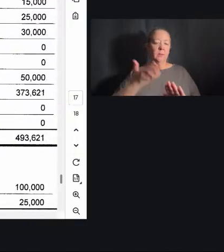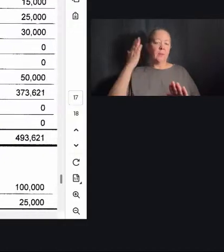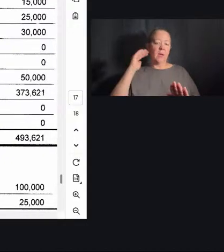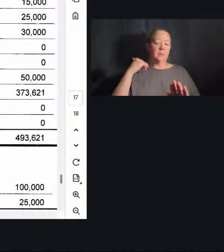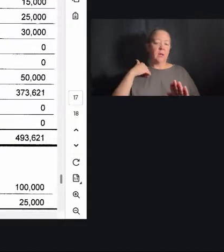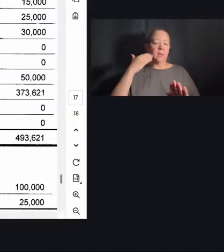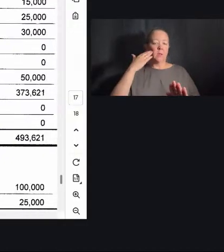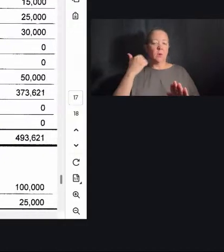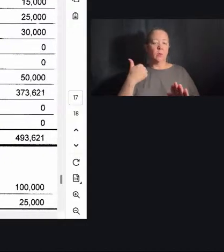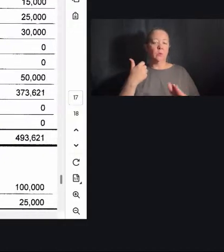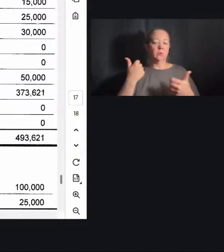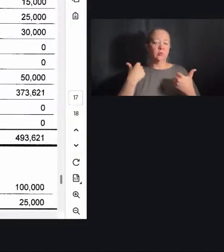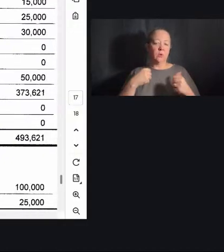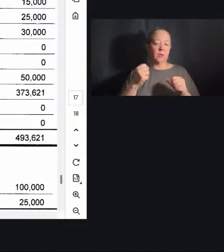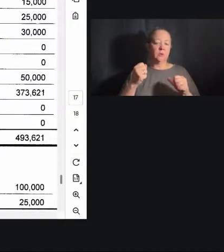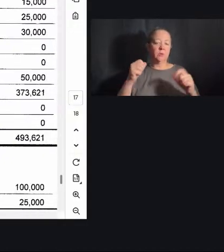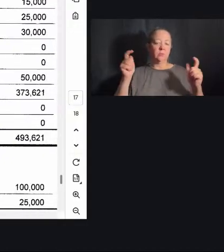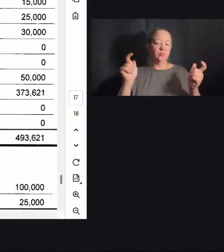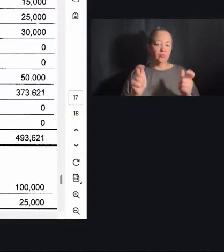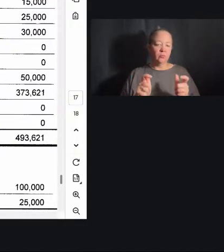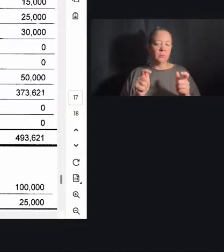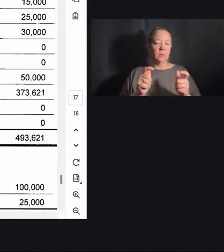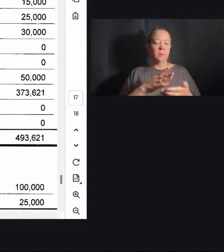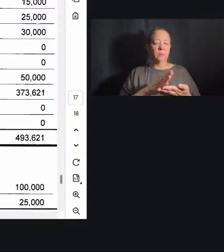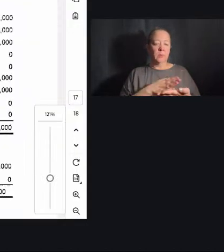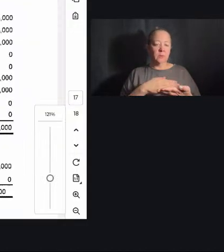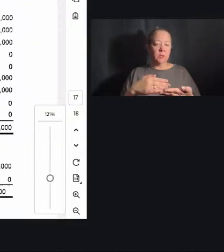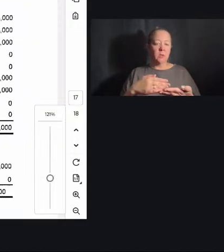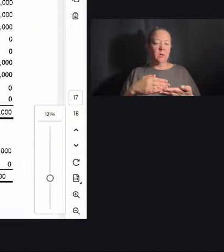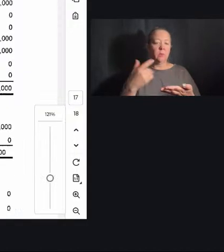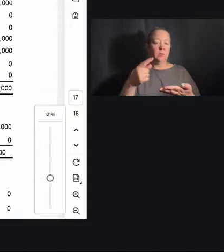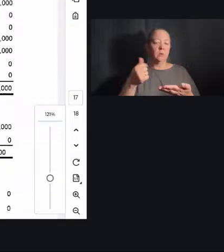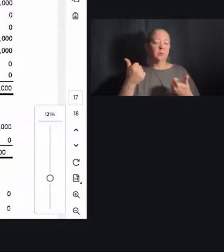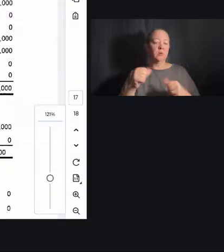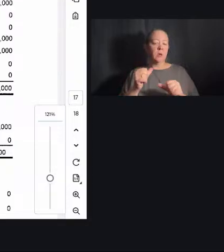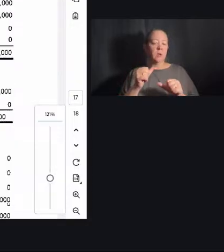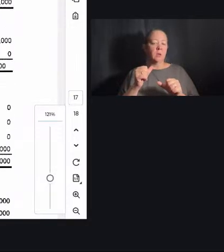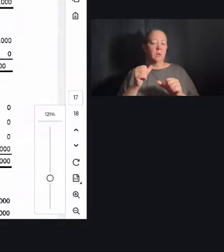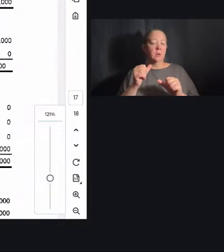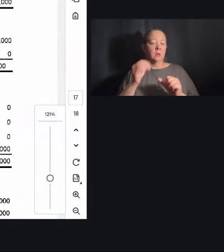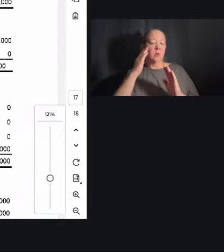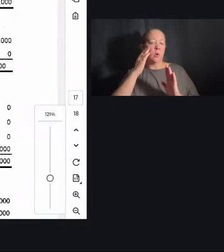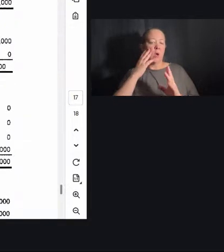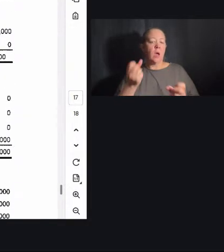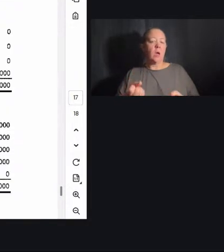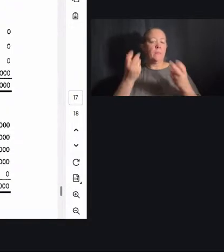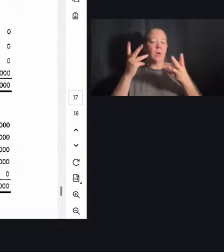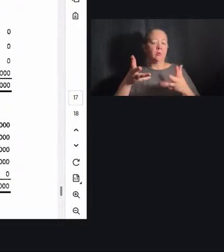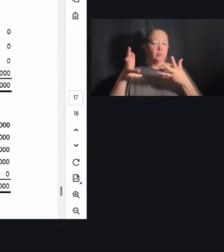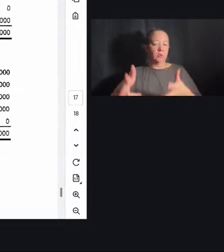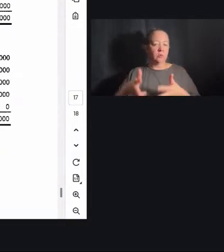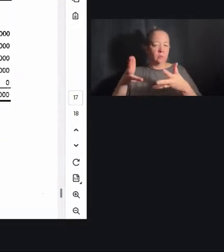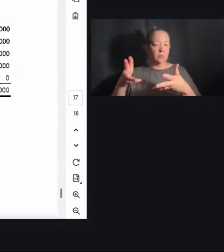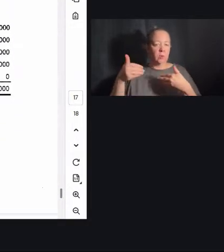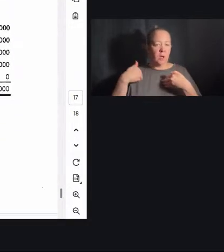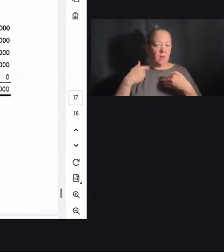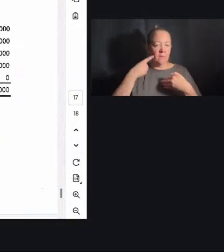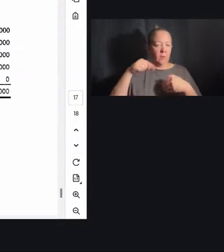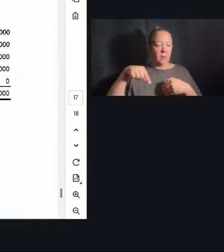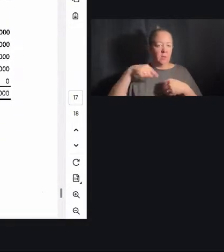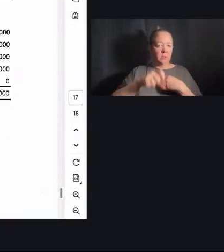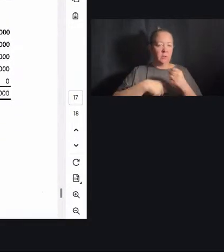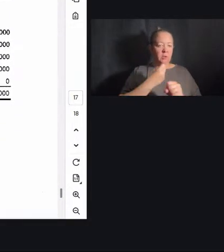come up about how much of the reserve are we going to use this year. So I've looked at this, and right now, we're probably at